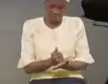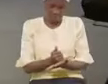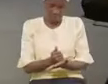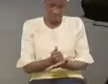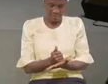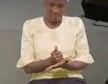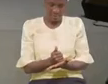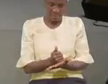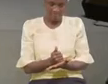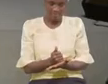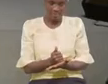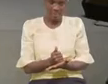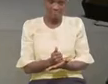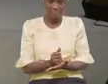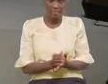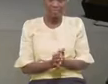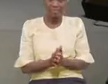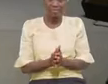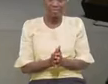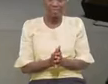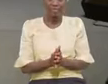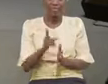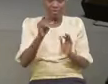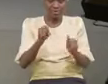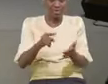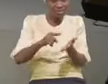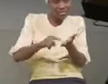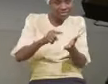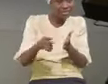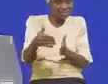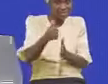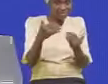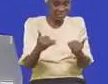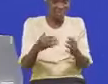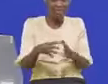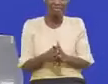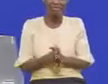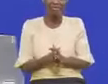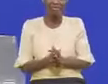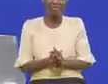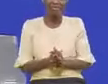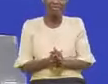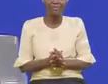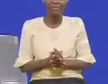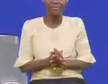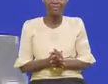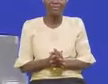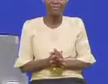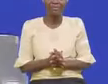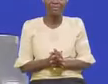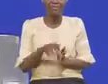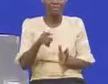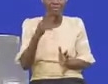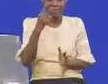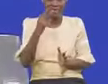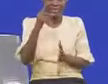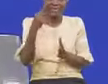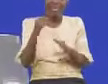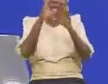Amen. It's done. You can check up yourself. Eva man, doroki opo. And you will see that the